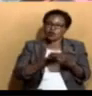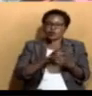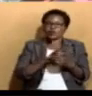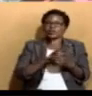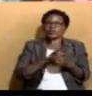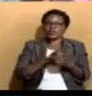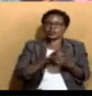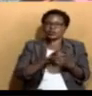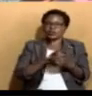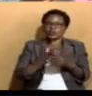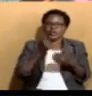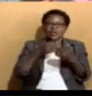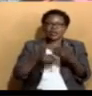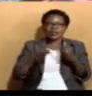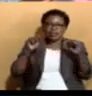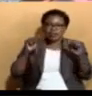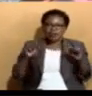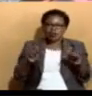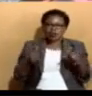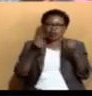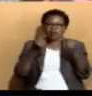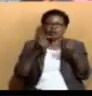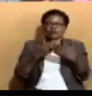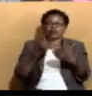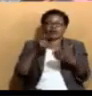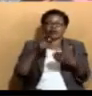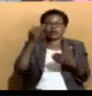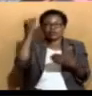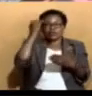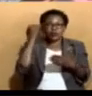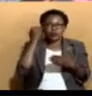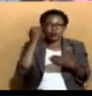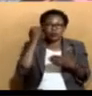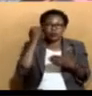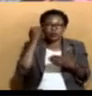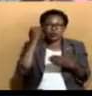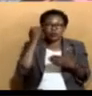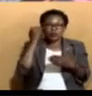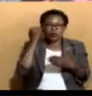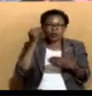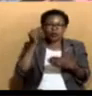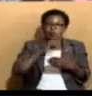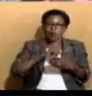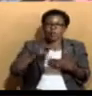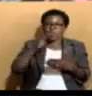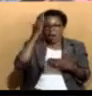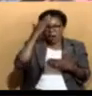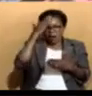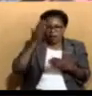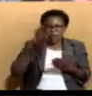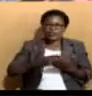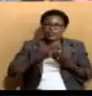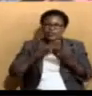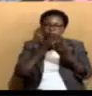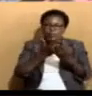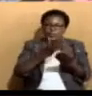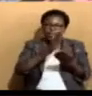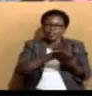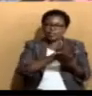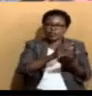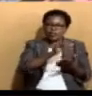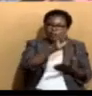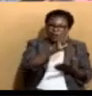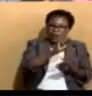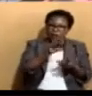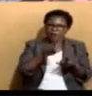use in the dispute before them. It is our very humble submission. Section 5